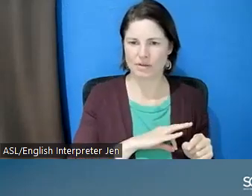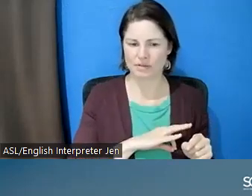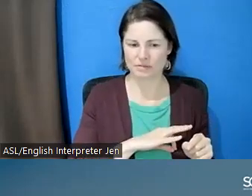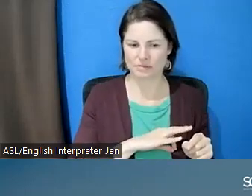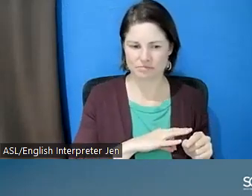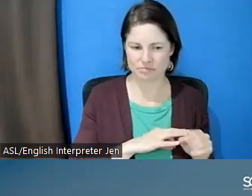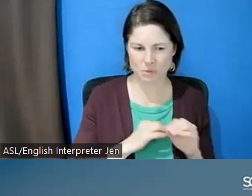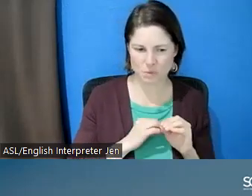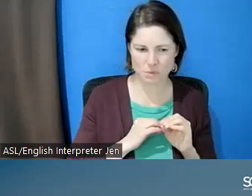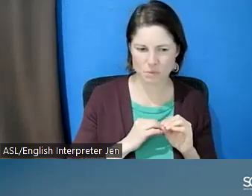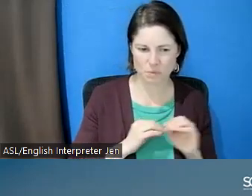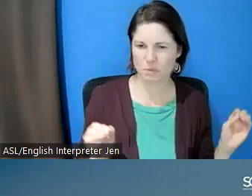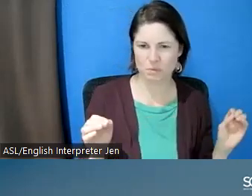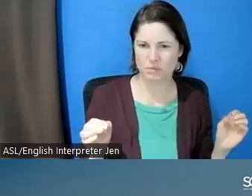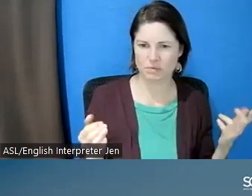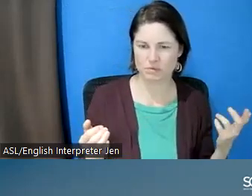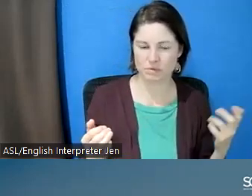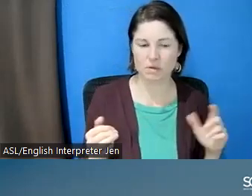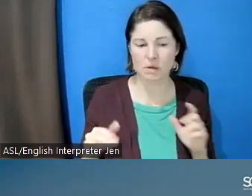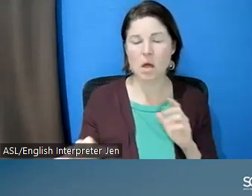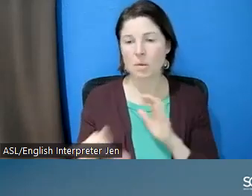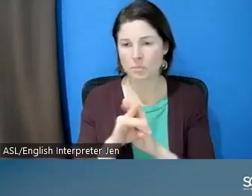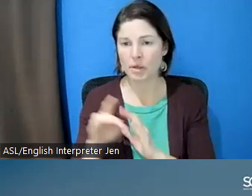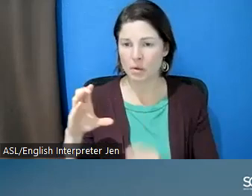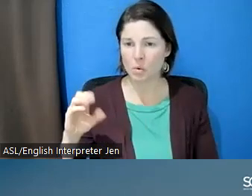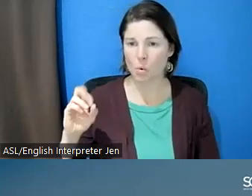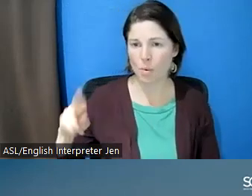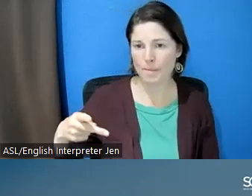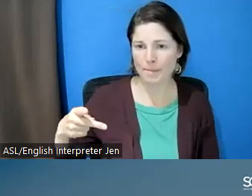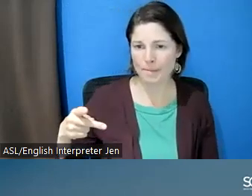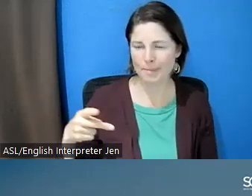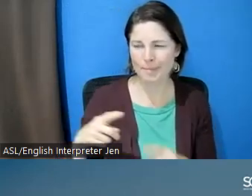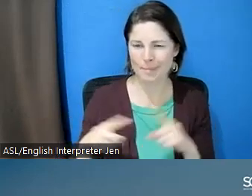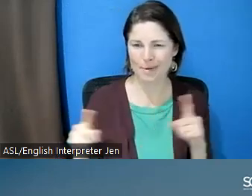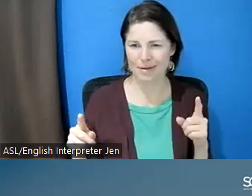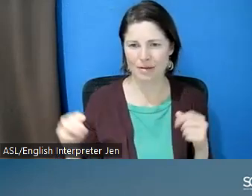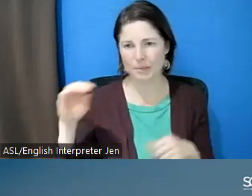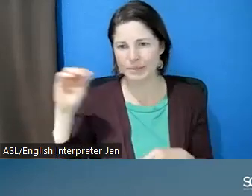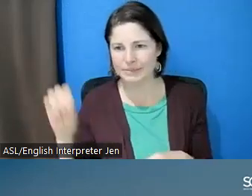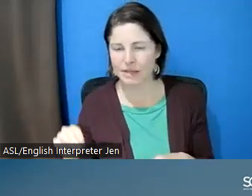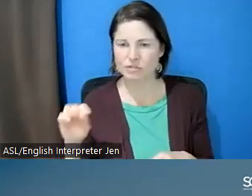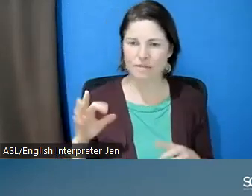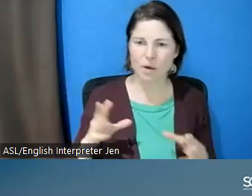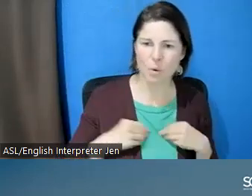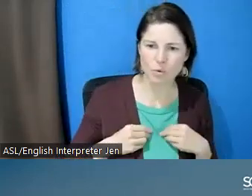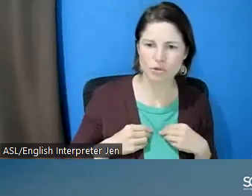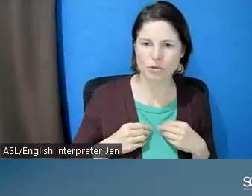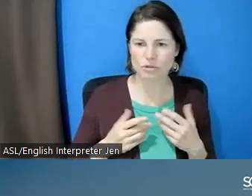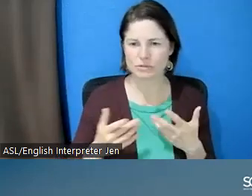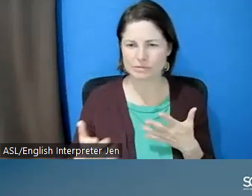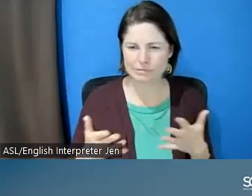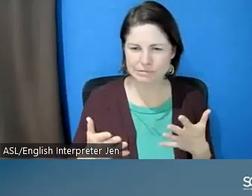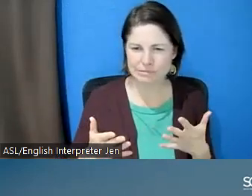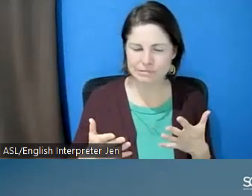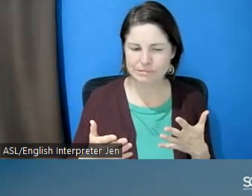But then following that, it asks questions about the percentage of ownership. And a